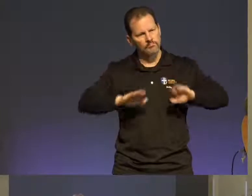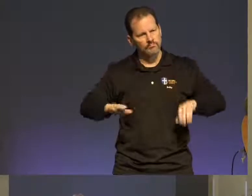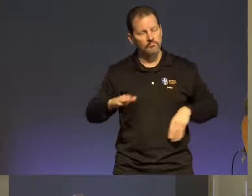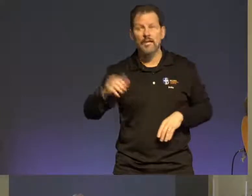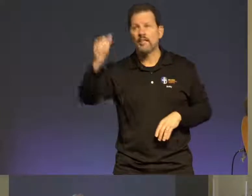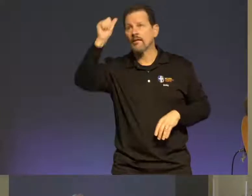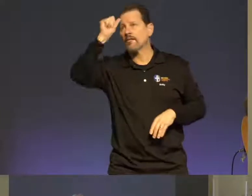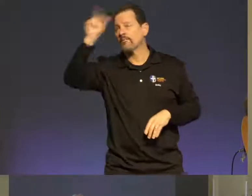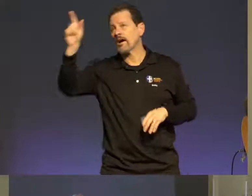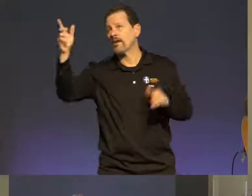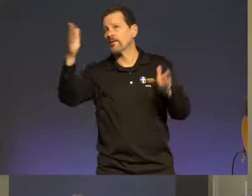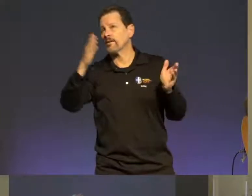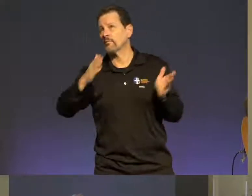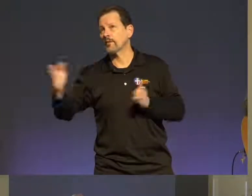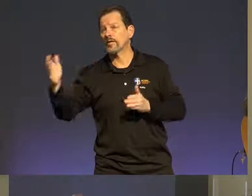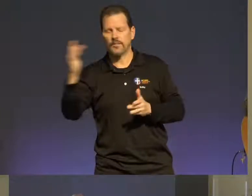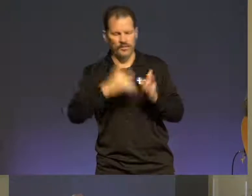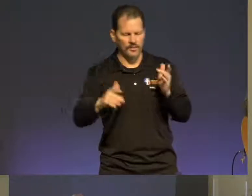bowing to the